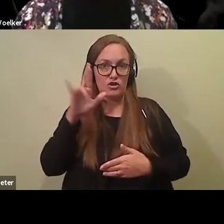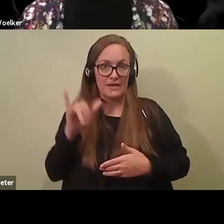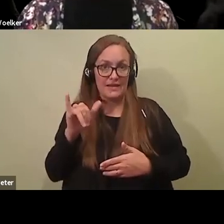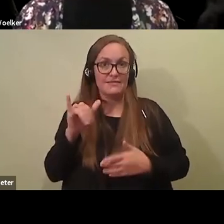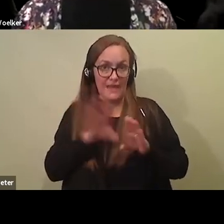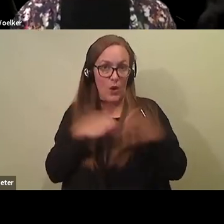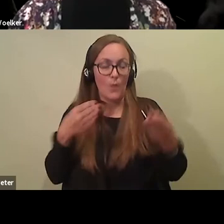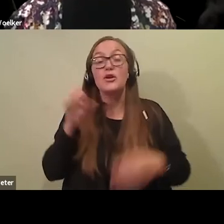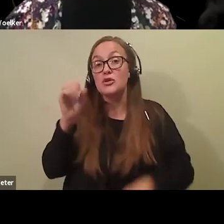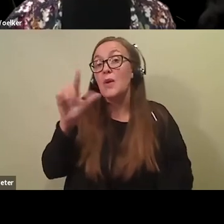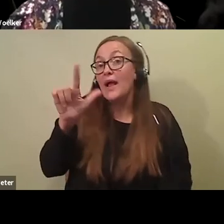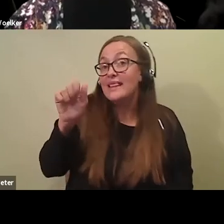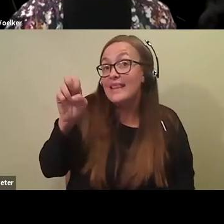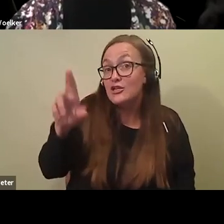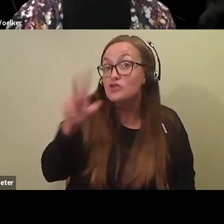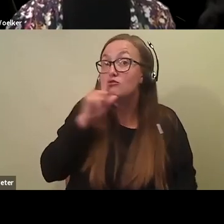So the Death Star,